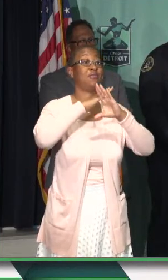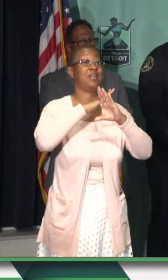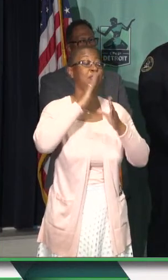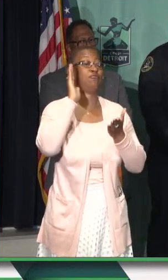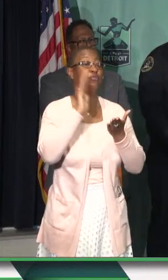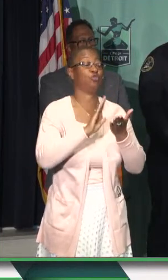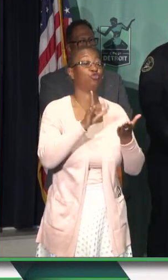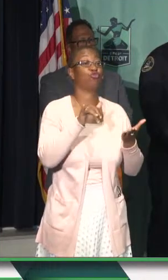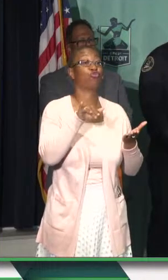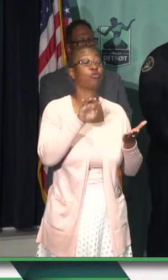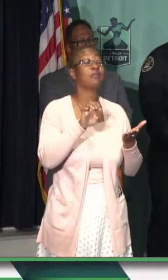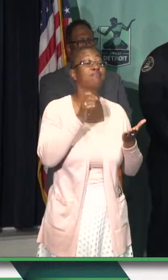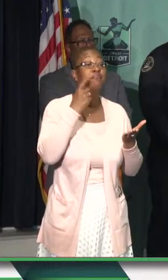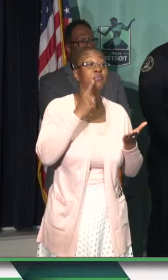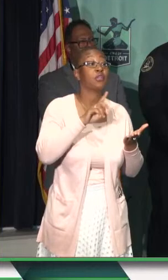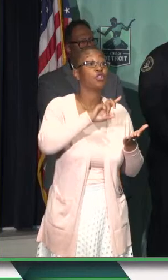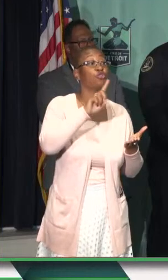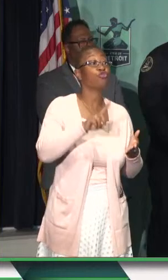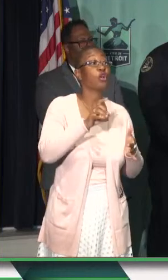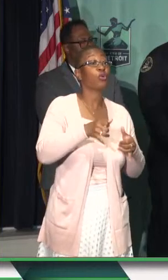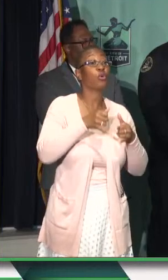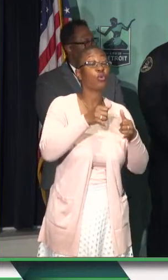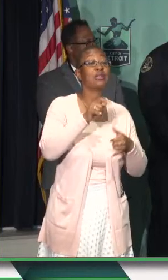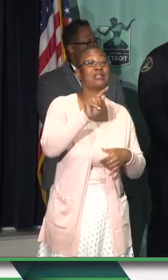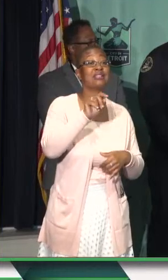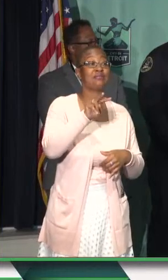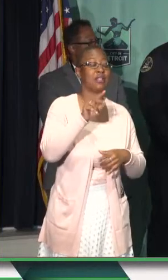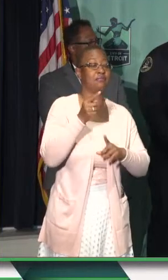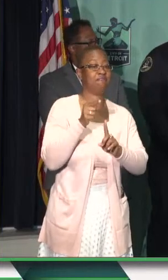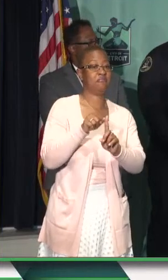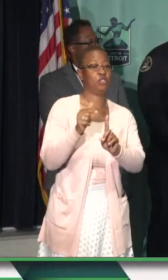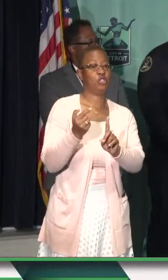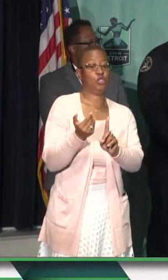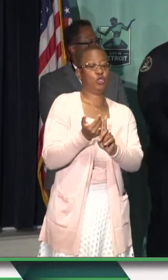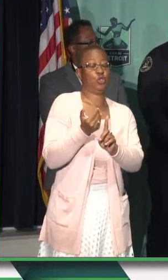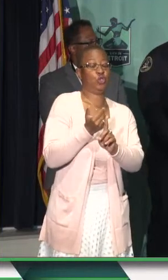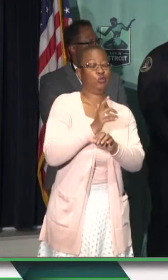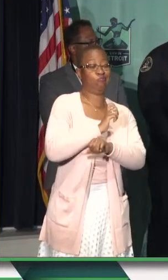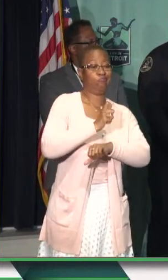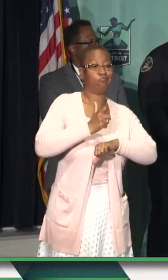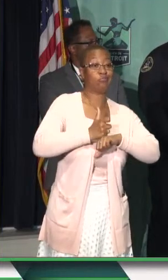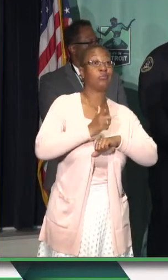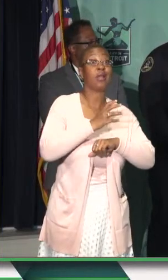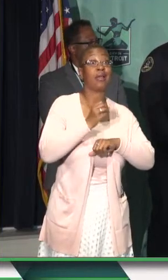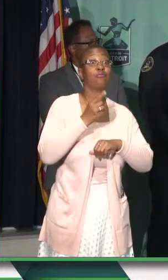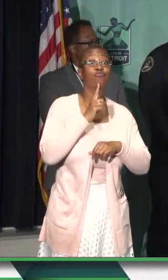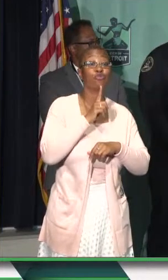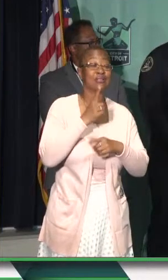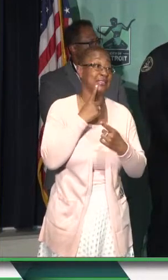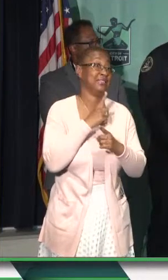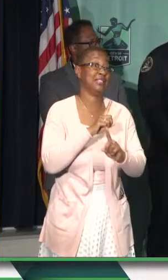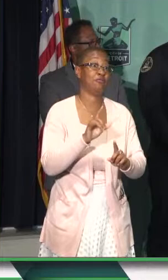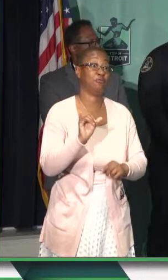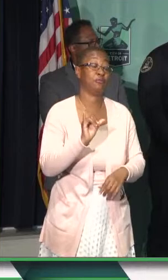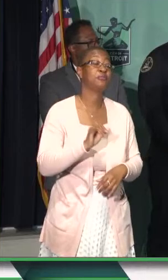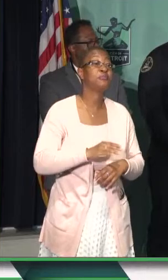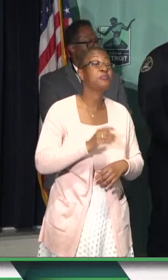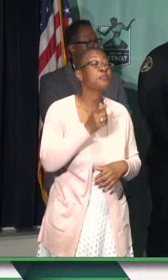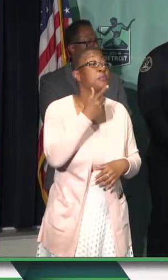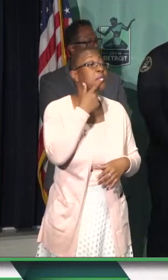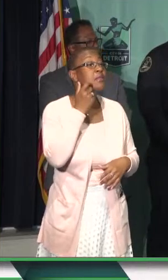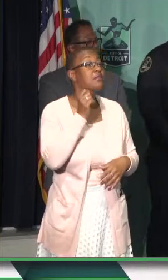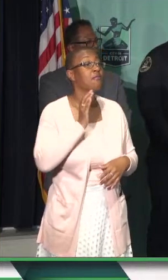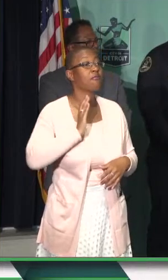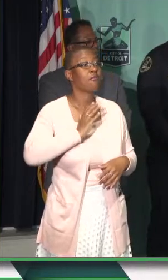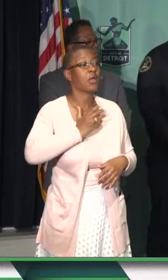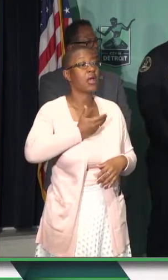which Detroit Rewards TV is one of the latest and most successful. As a result of